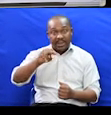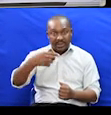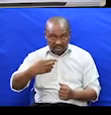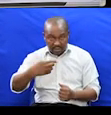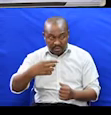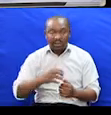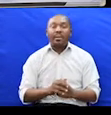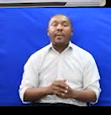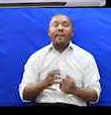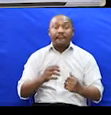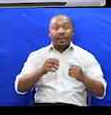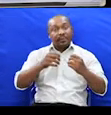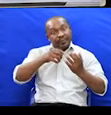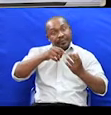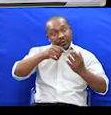center